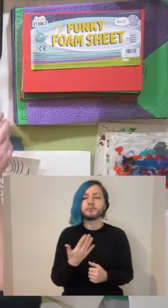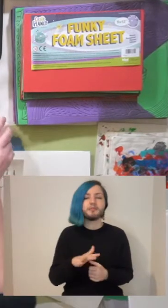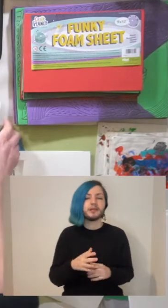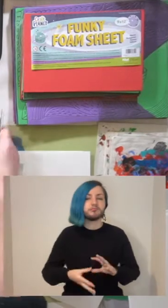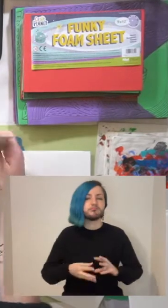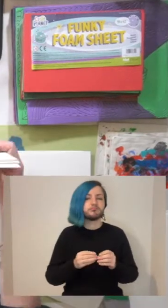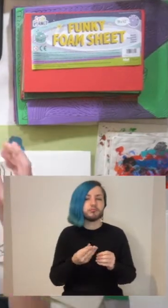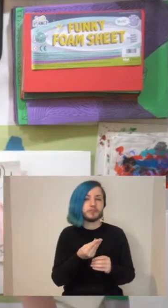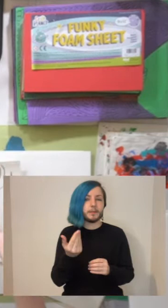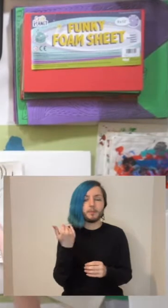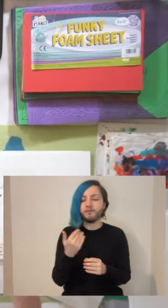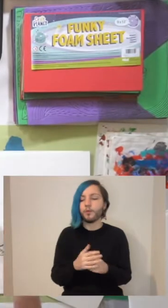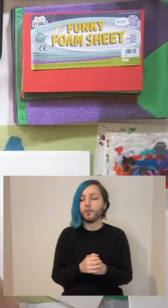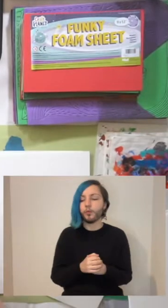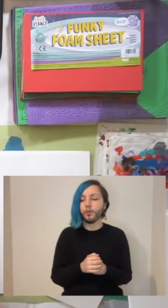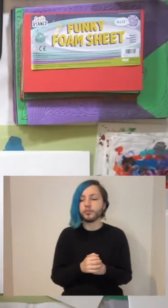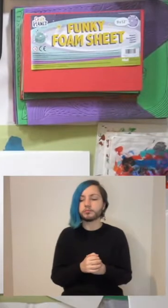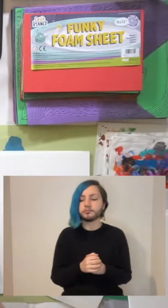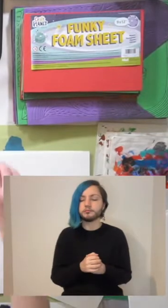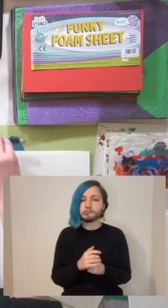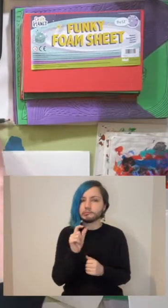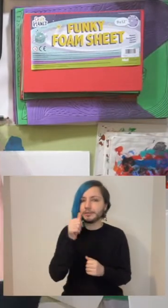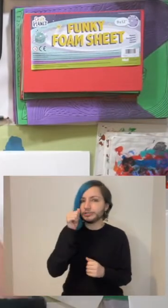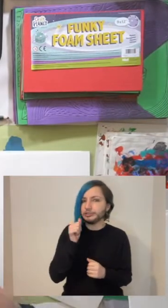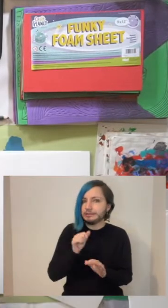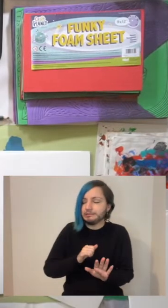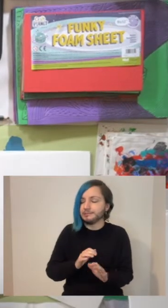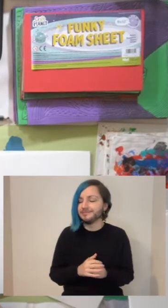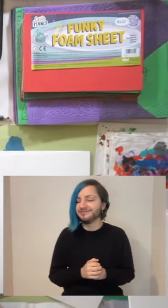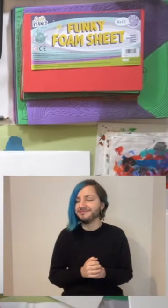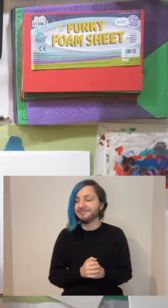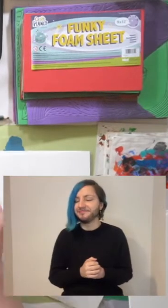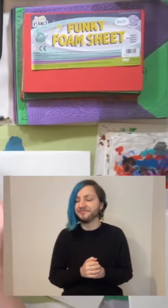I did some before as well. This is cheating.